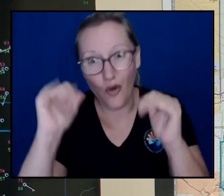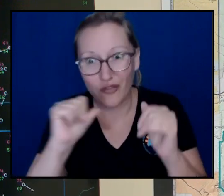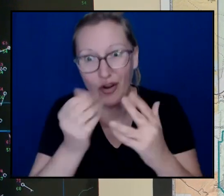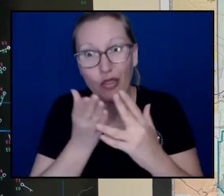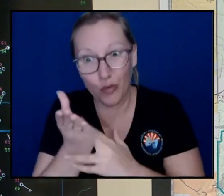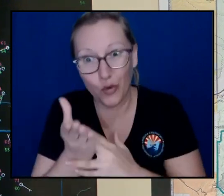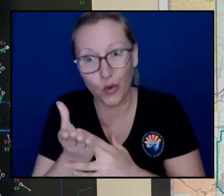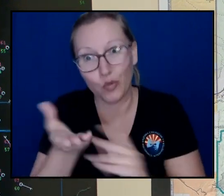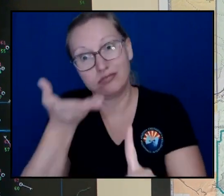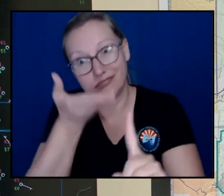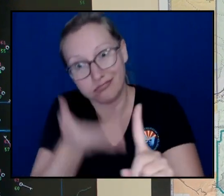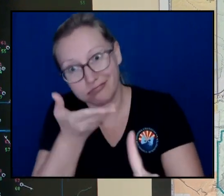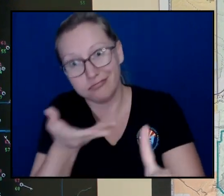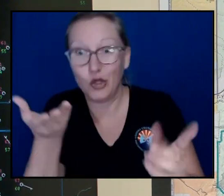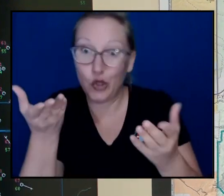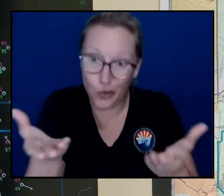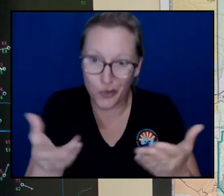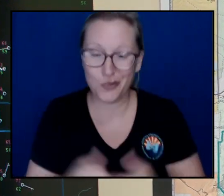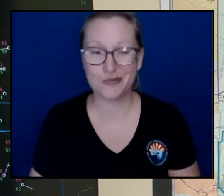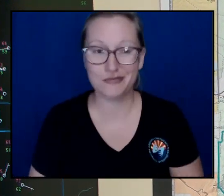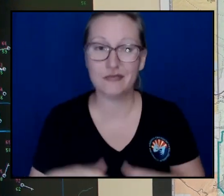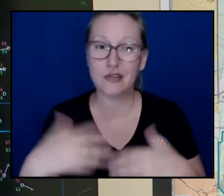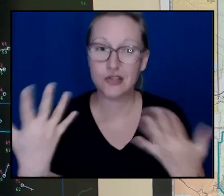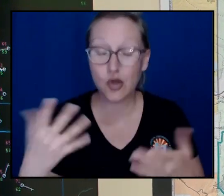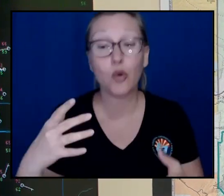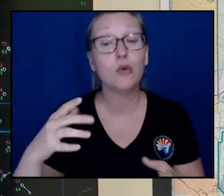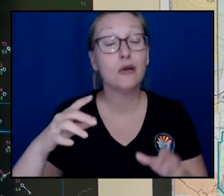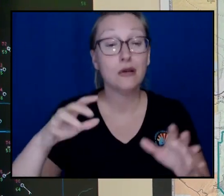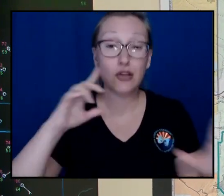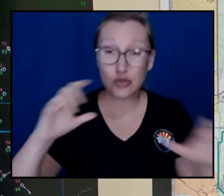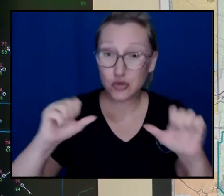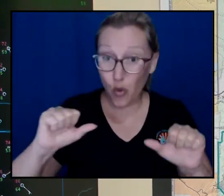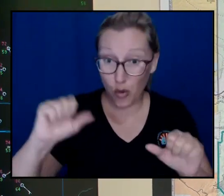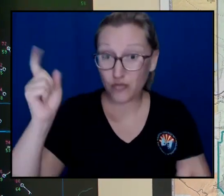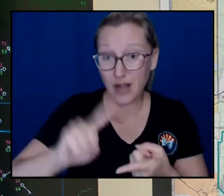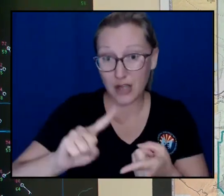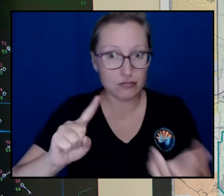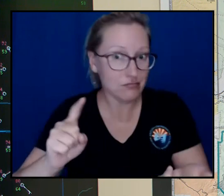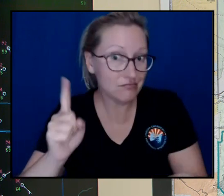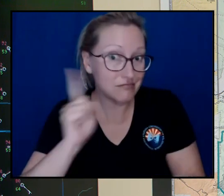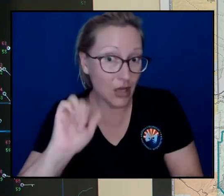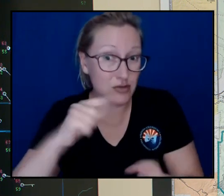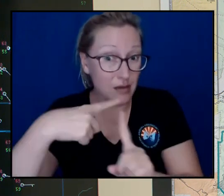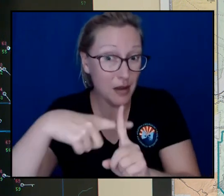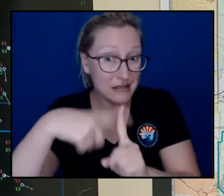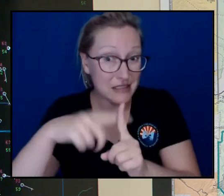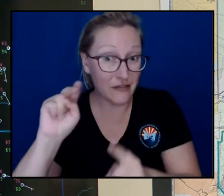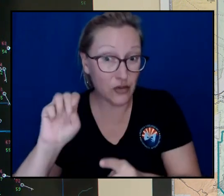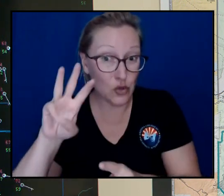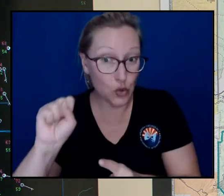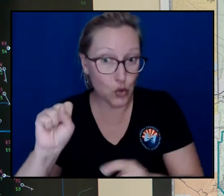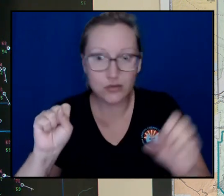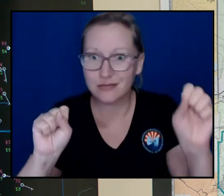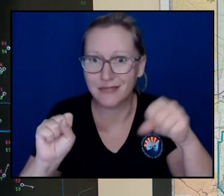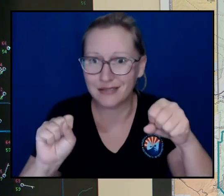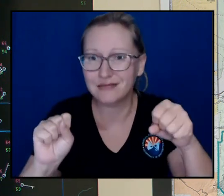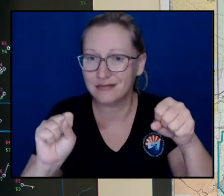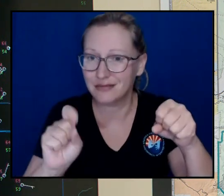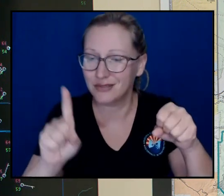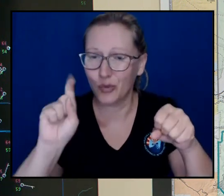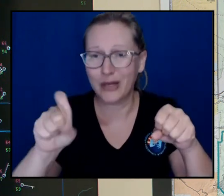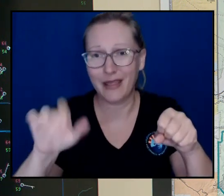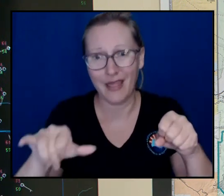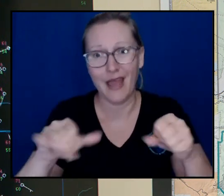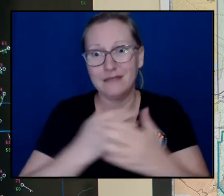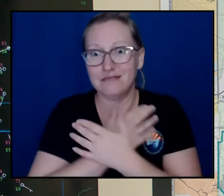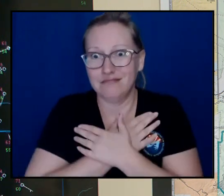So reduction in storm coverage today. Sounds like great news. It definitely is. We need the break, and we're luckily going to